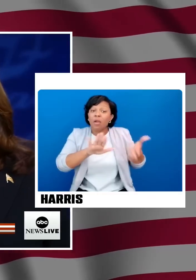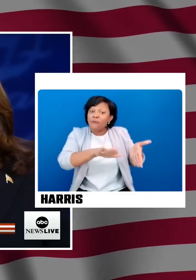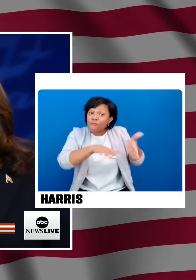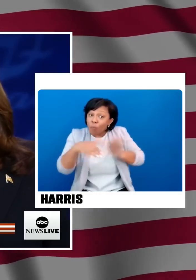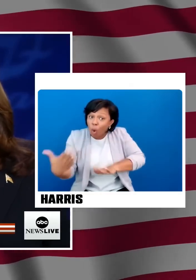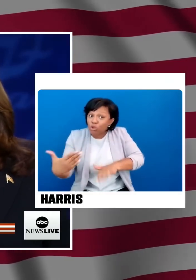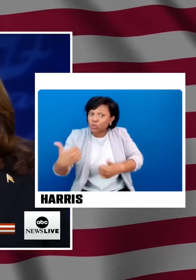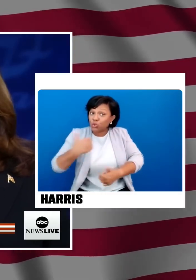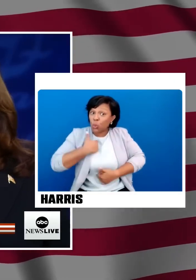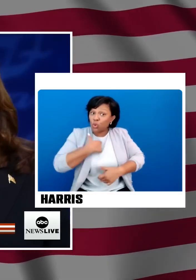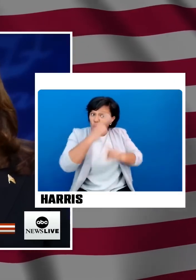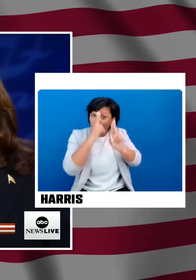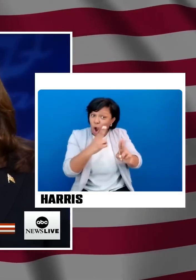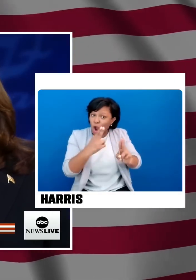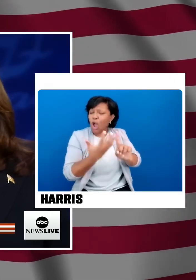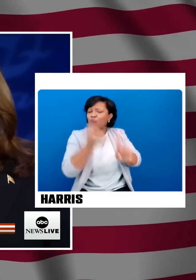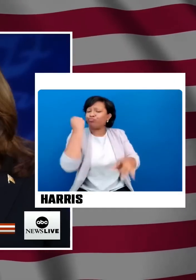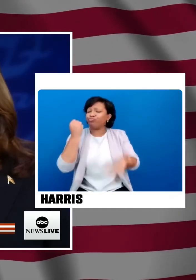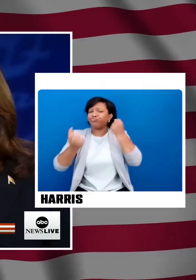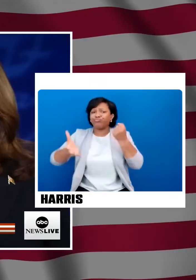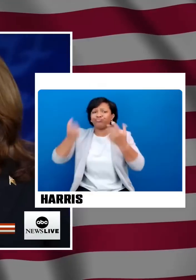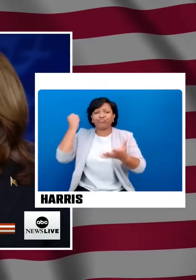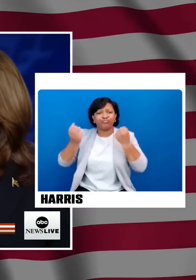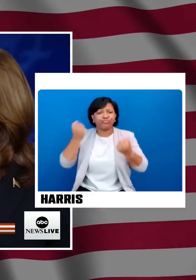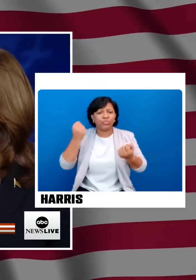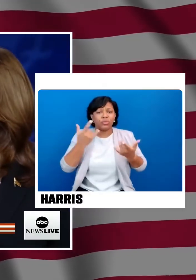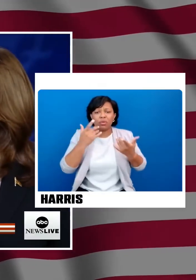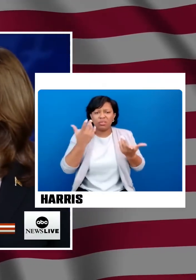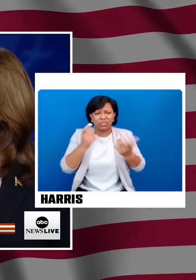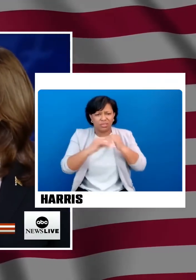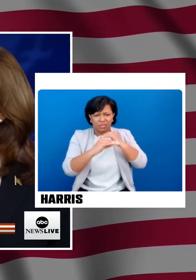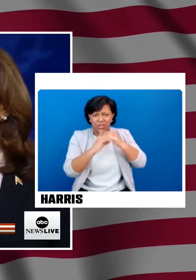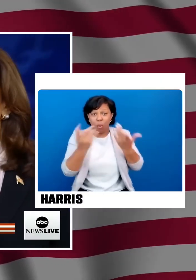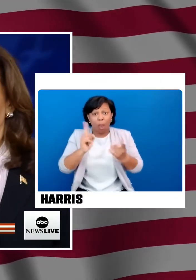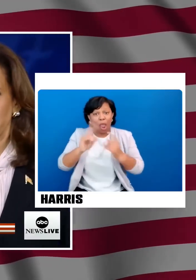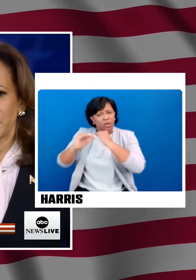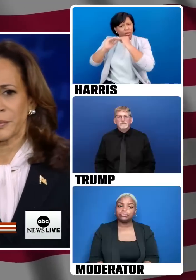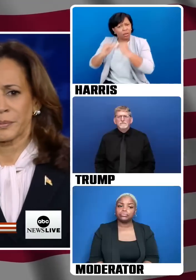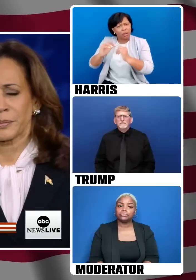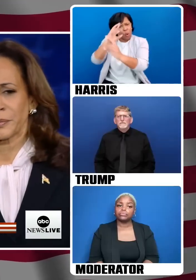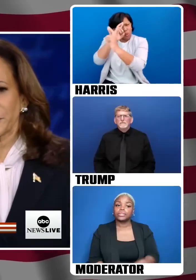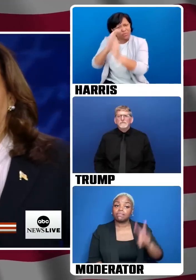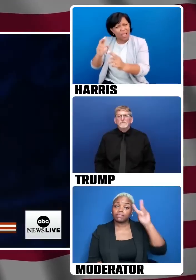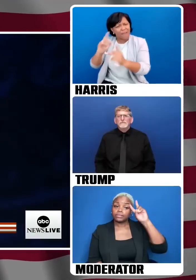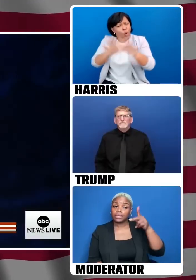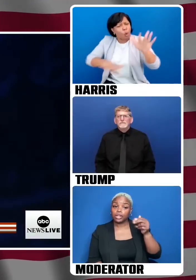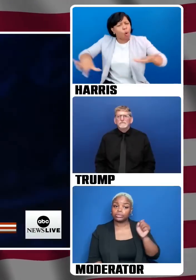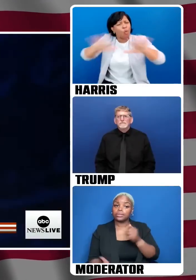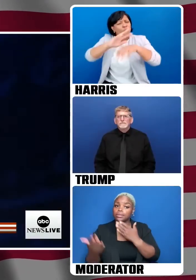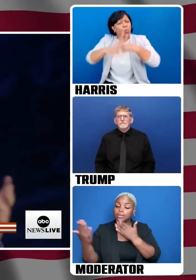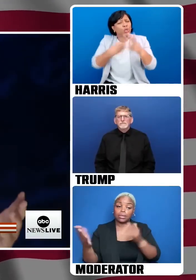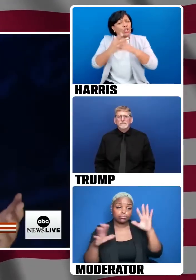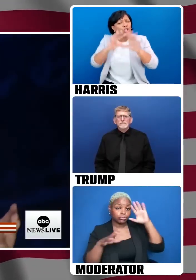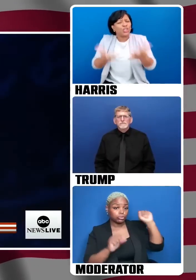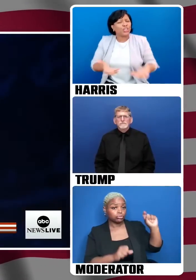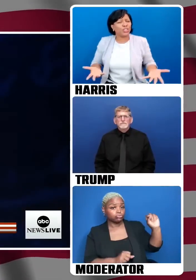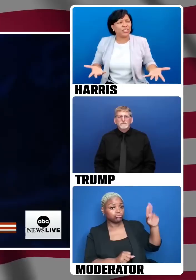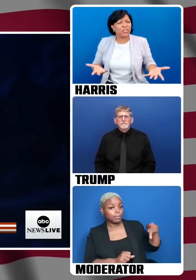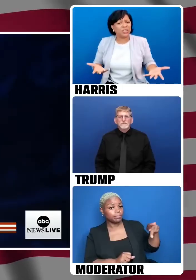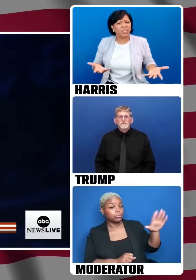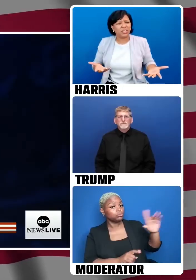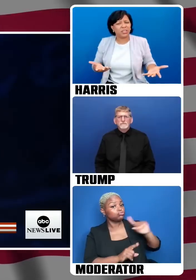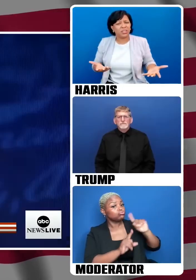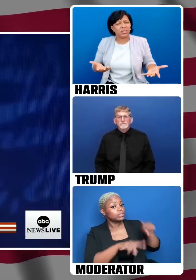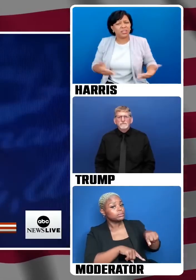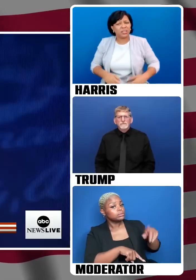and the respect of the United States of America around the world. Vice President Harris, thank you. President Trump, your response to her saying that you began the negotiations with